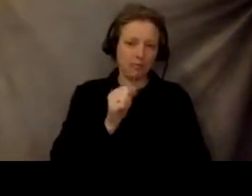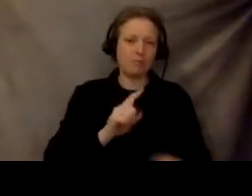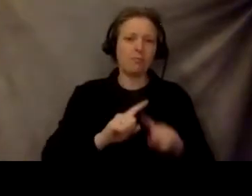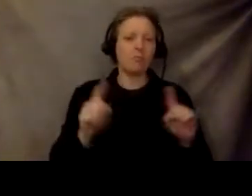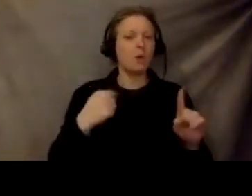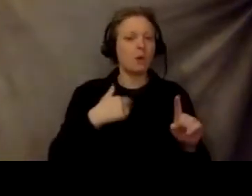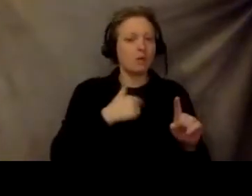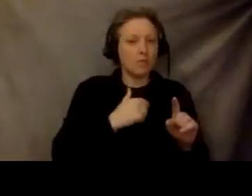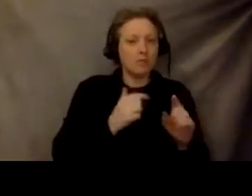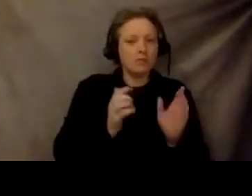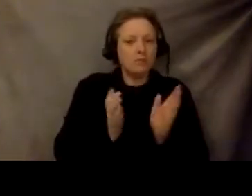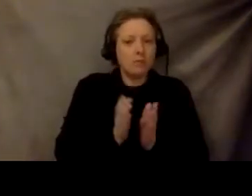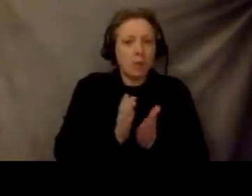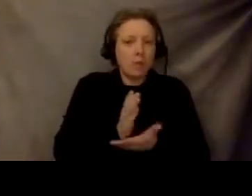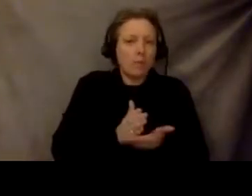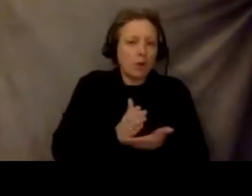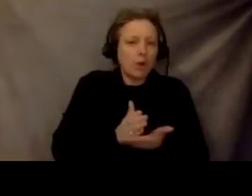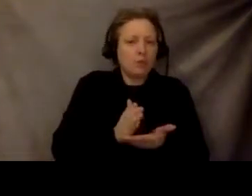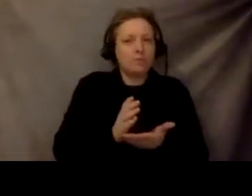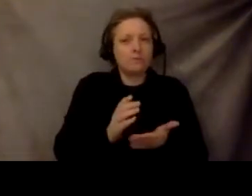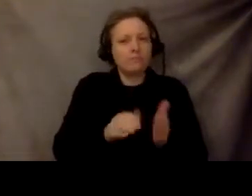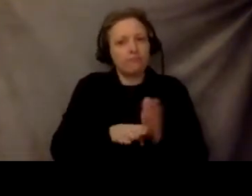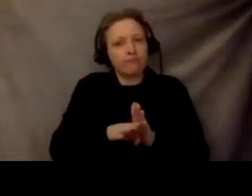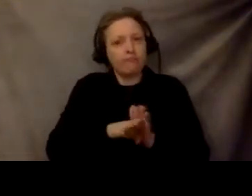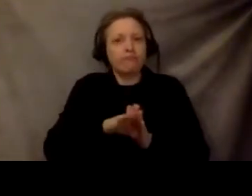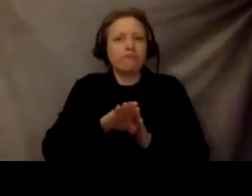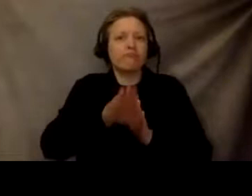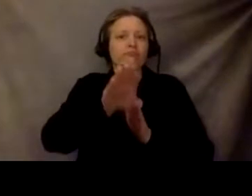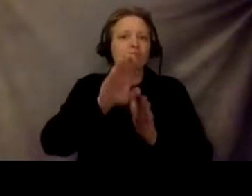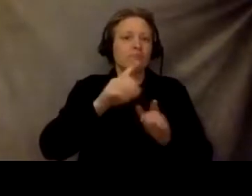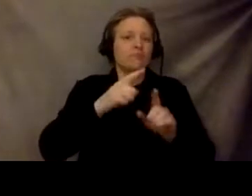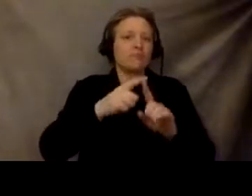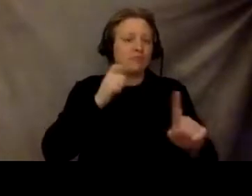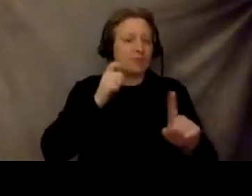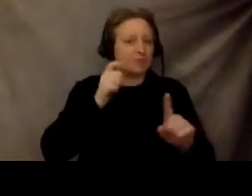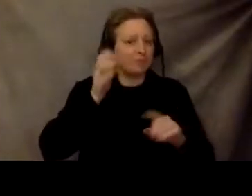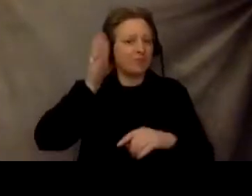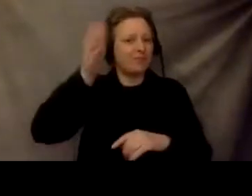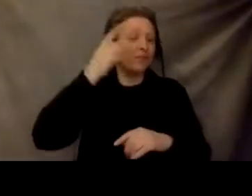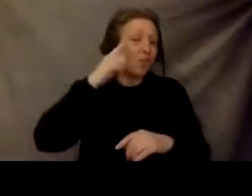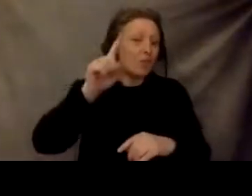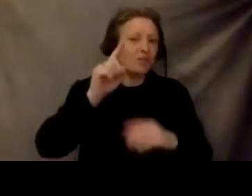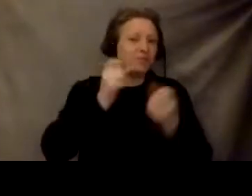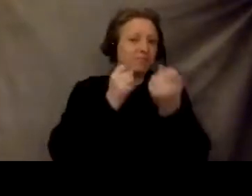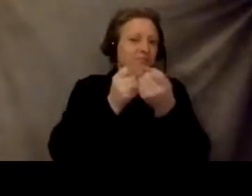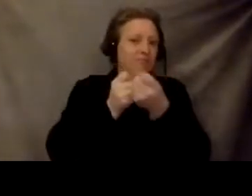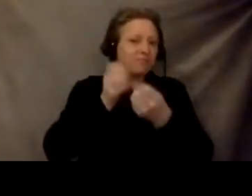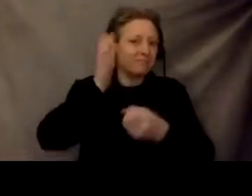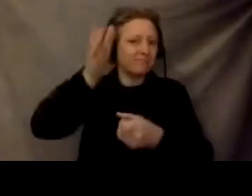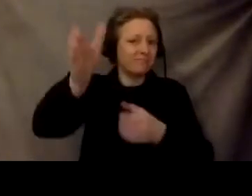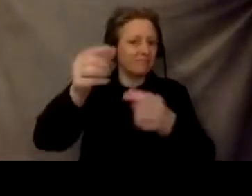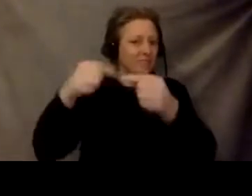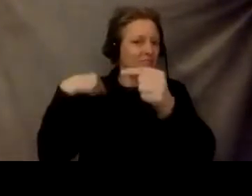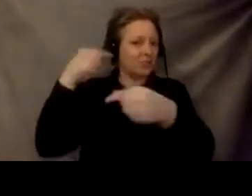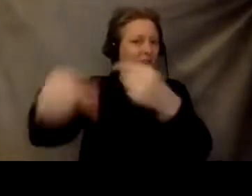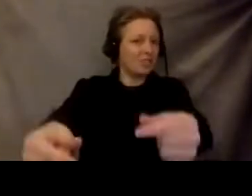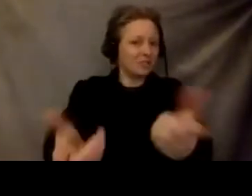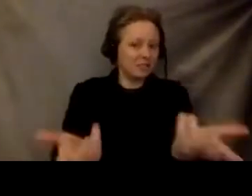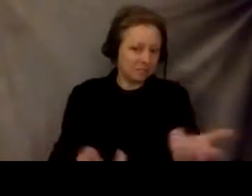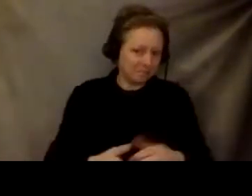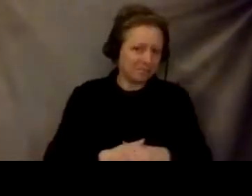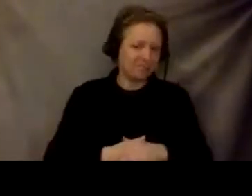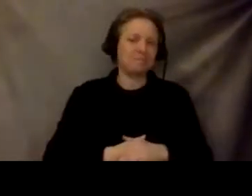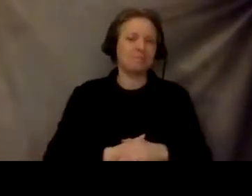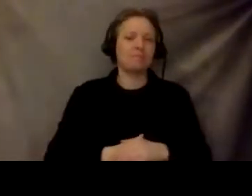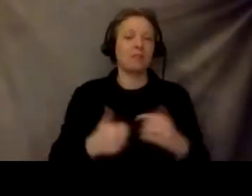generations. So yeah, I've enjoyed working with them. a lot of, I think this is my 6th chairman, and I